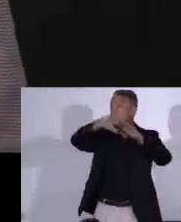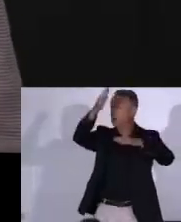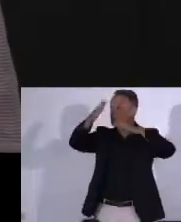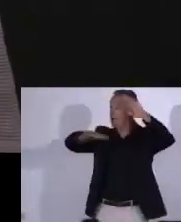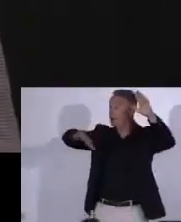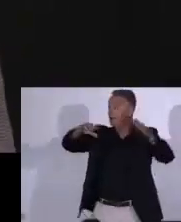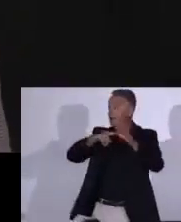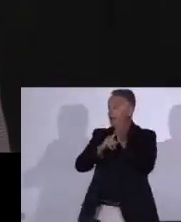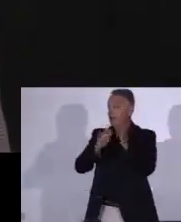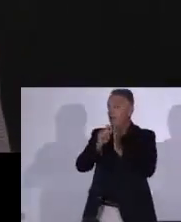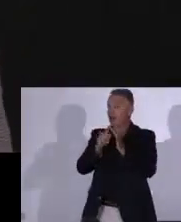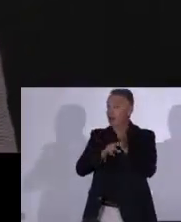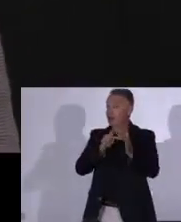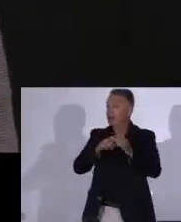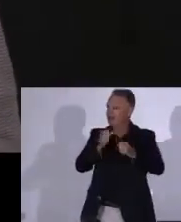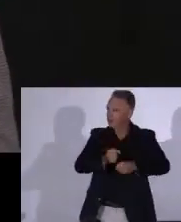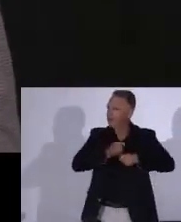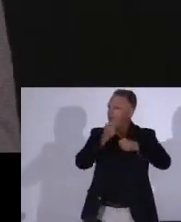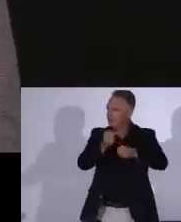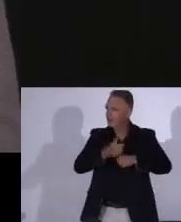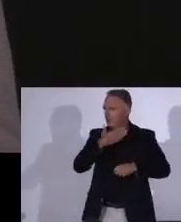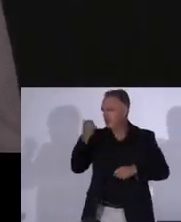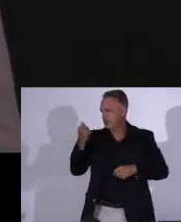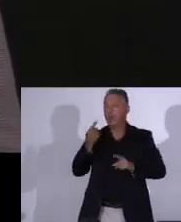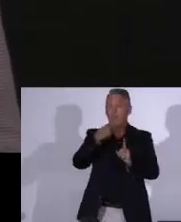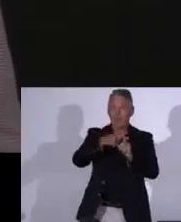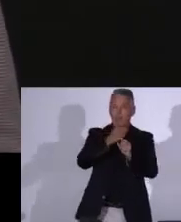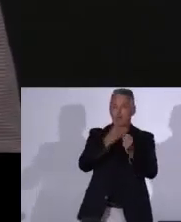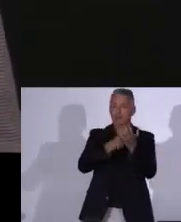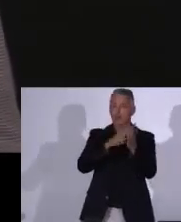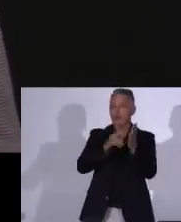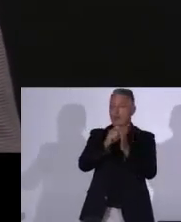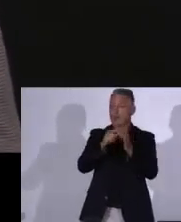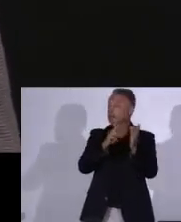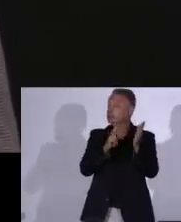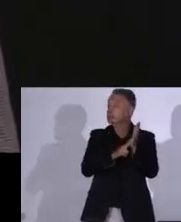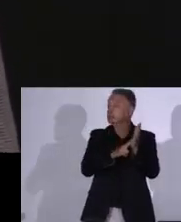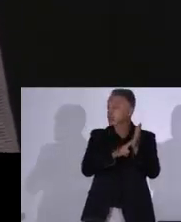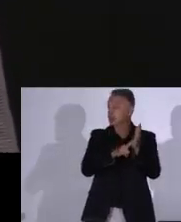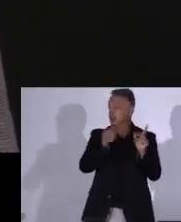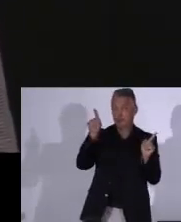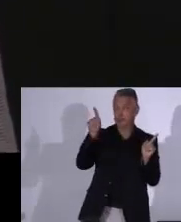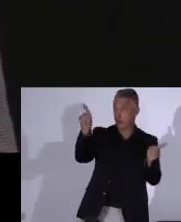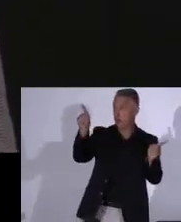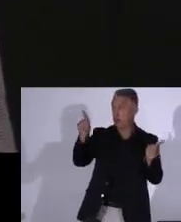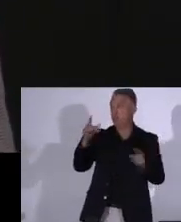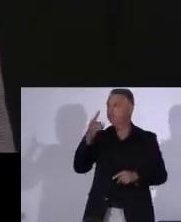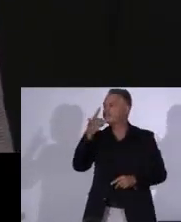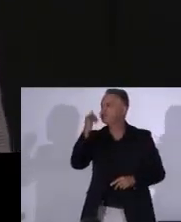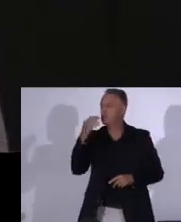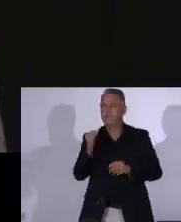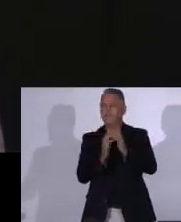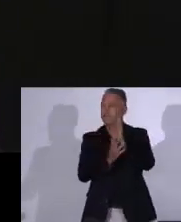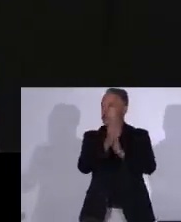and we know that the Alpine region and the Grampians and a significant portion of the state have experienced horrendous